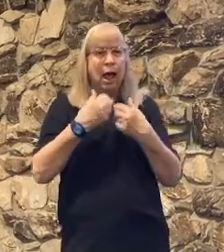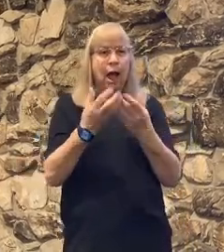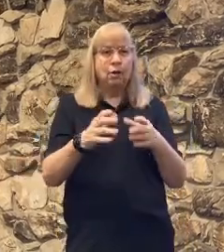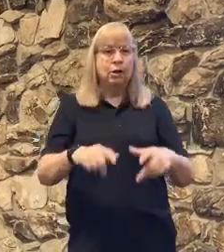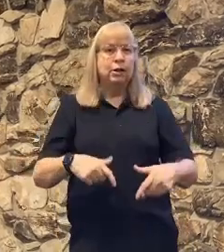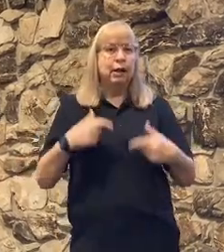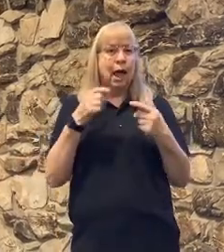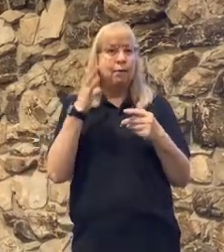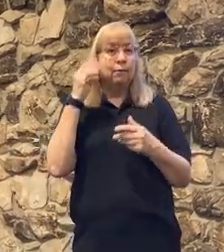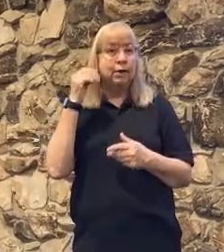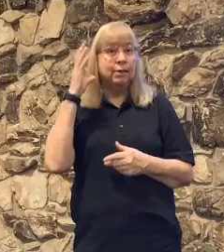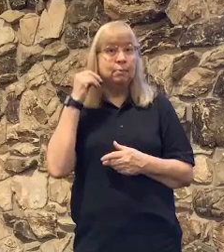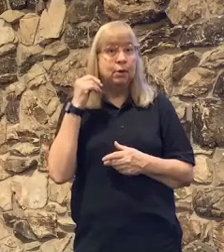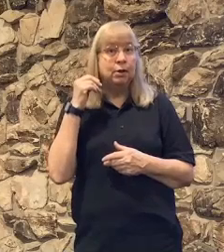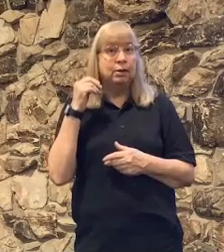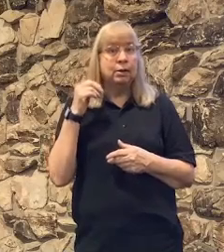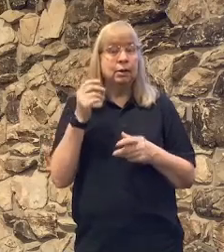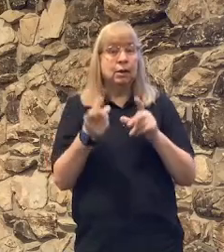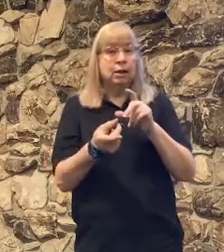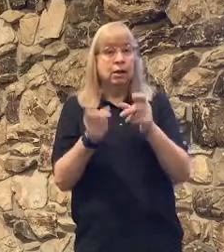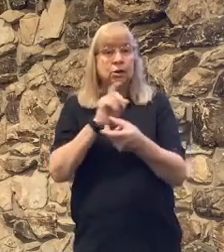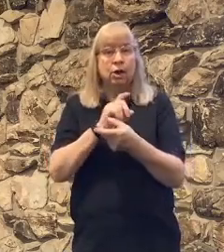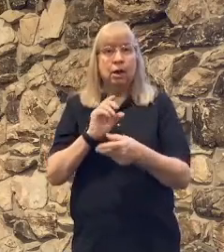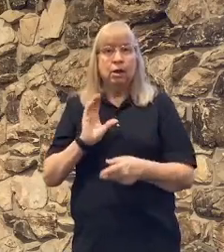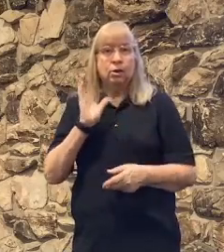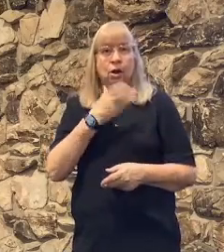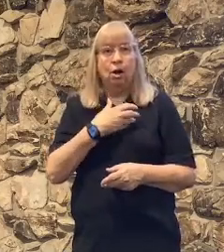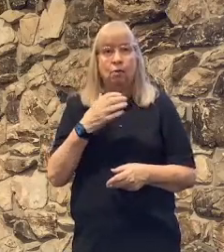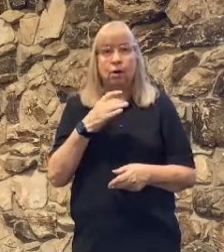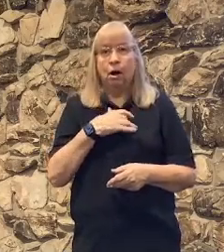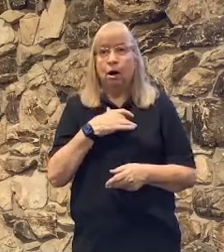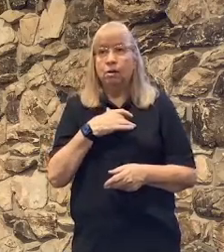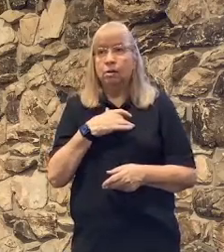life experiences change our hearts,